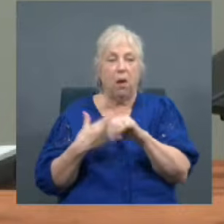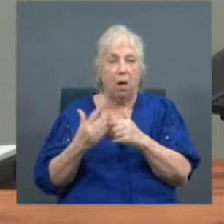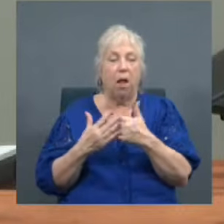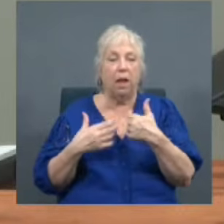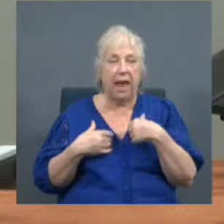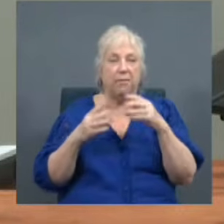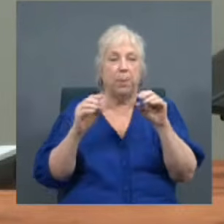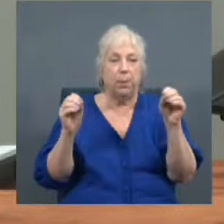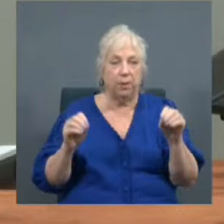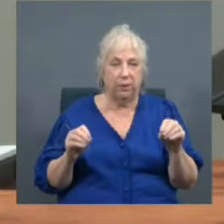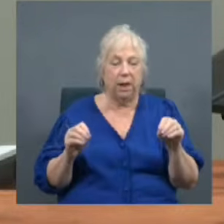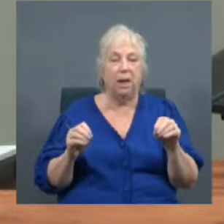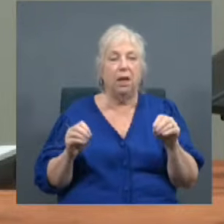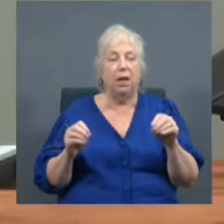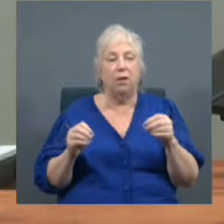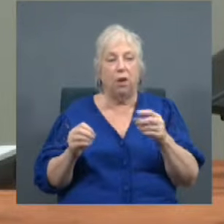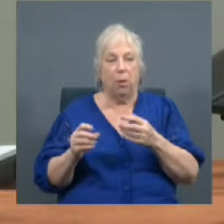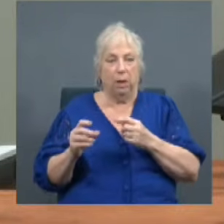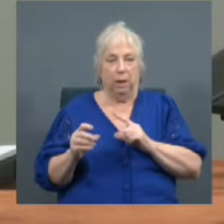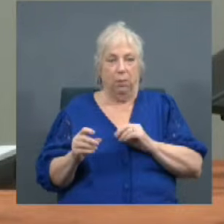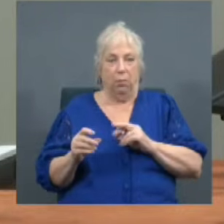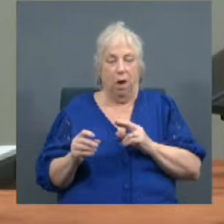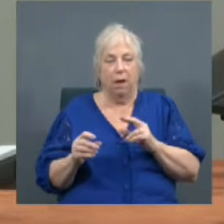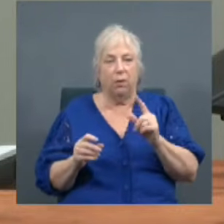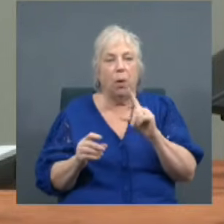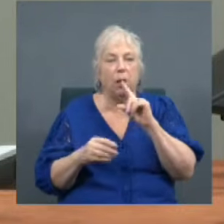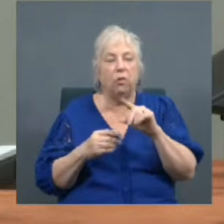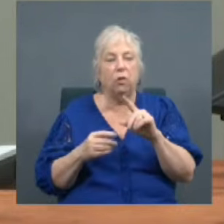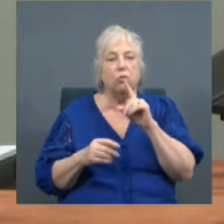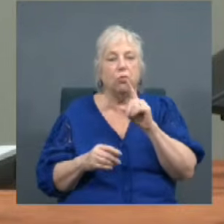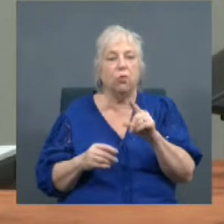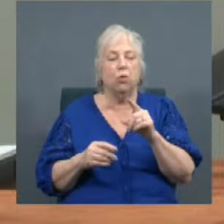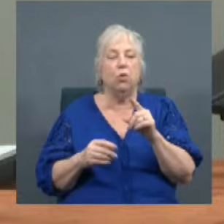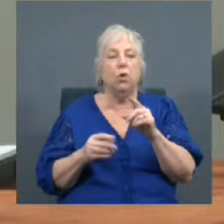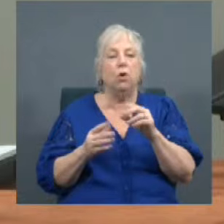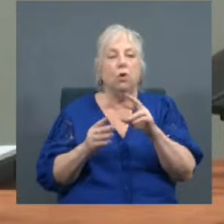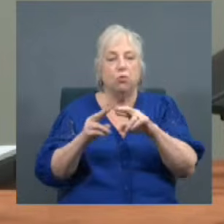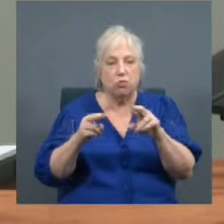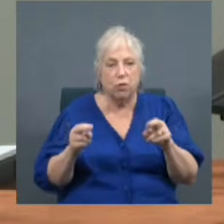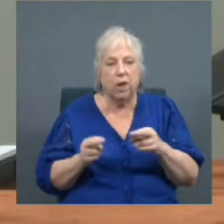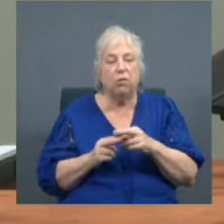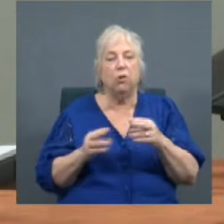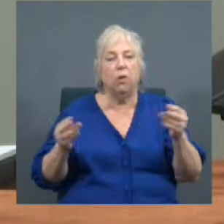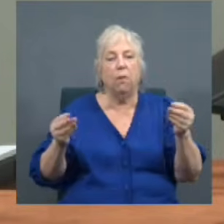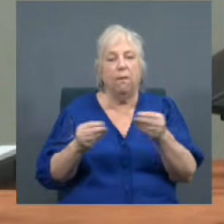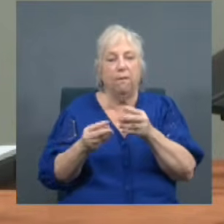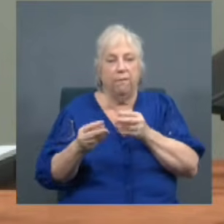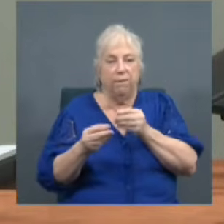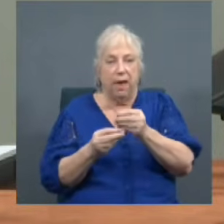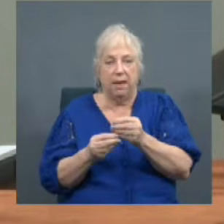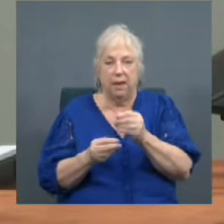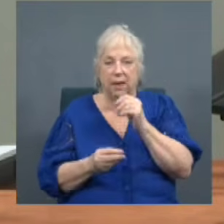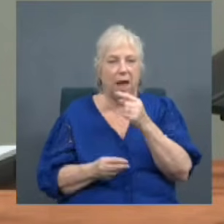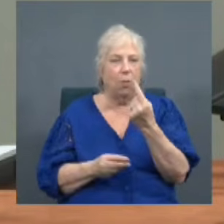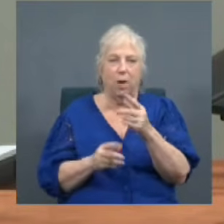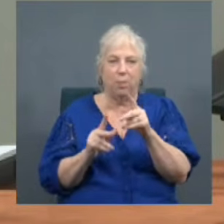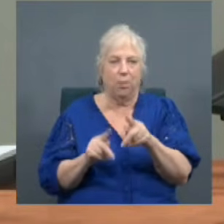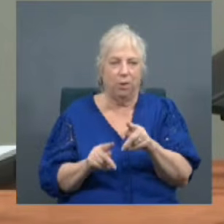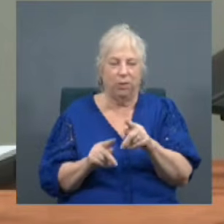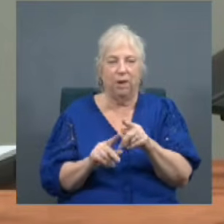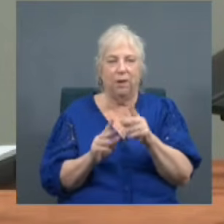true regional funding. There's not one set person that focuses on that because we all own it